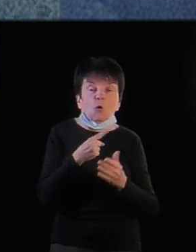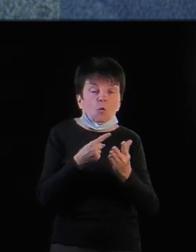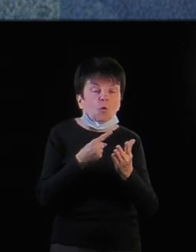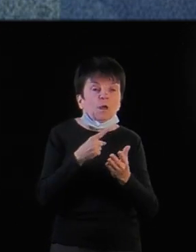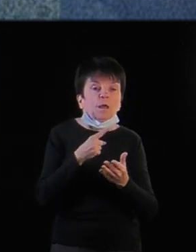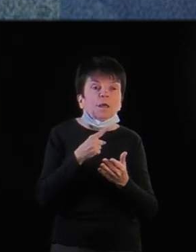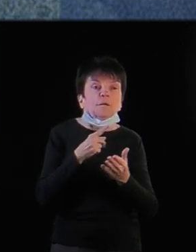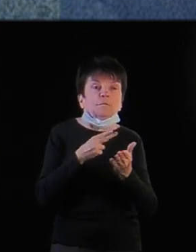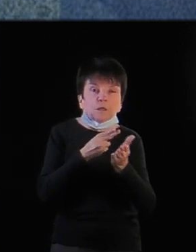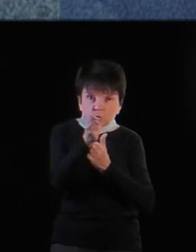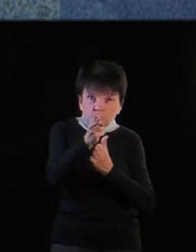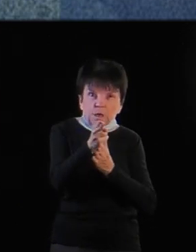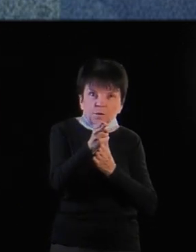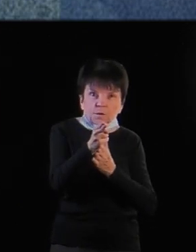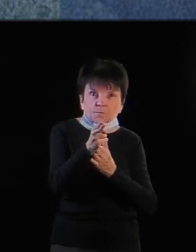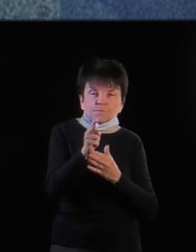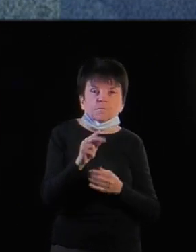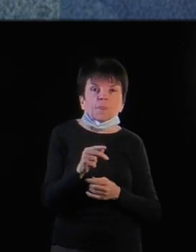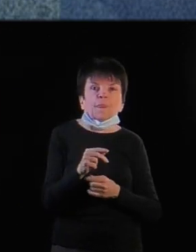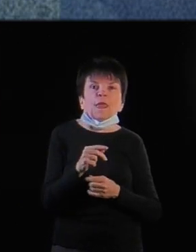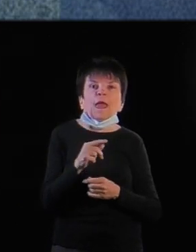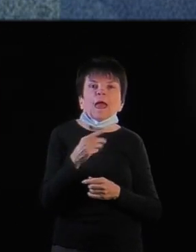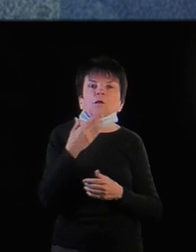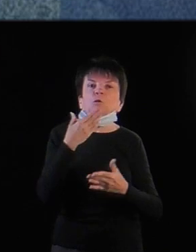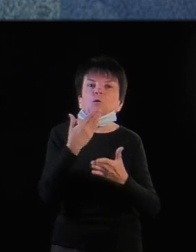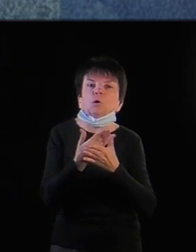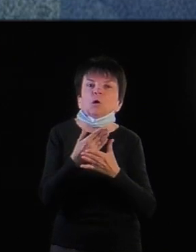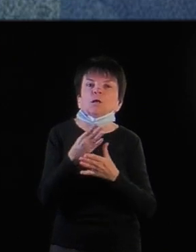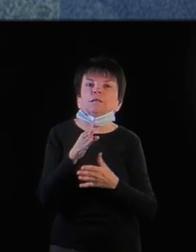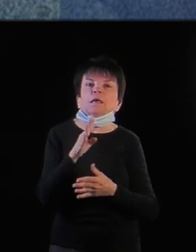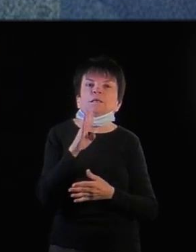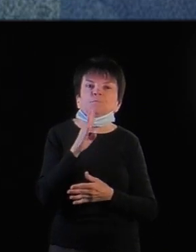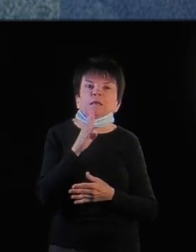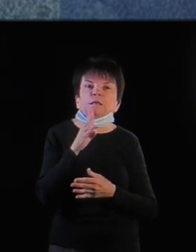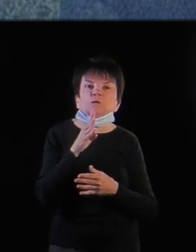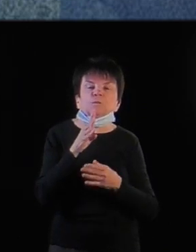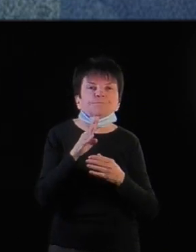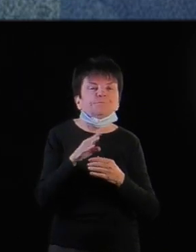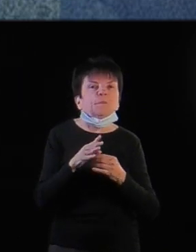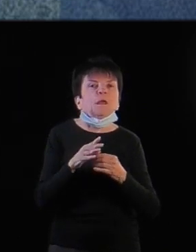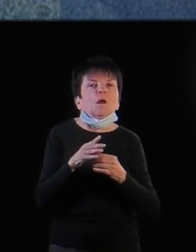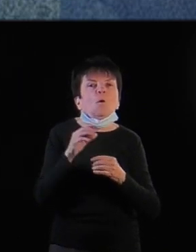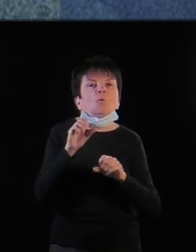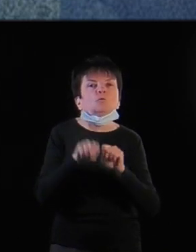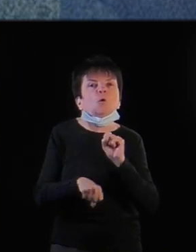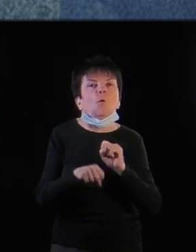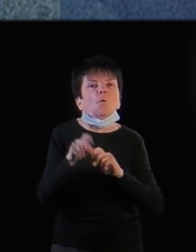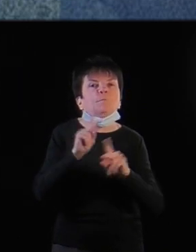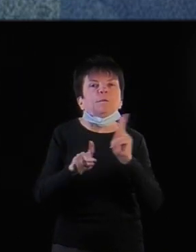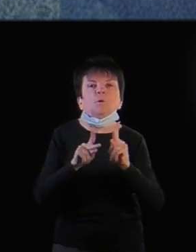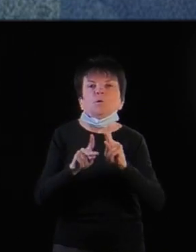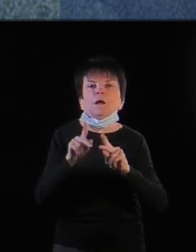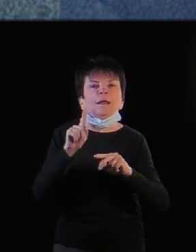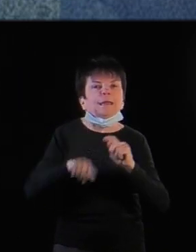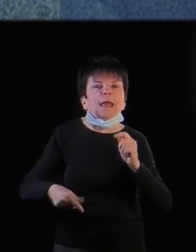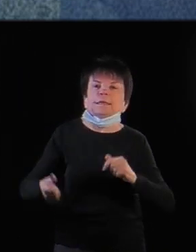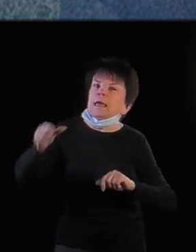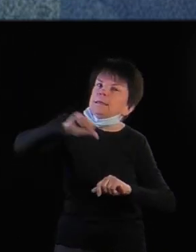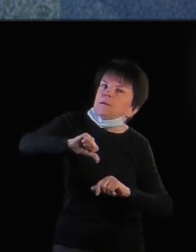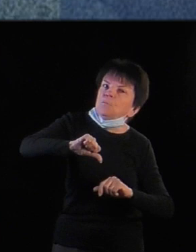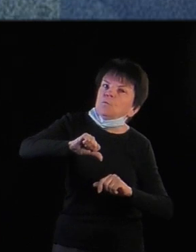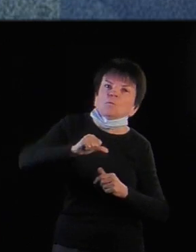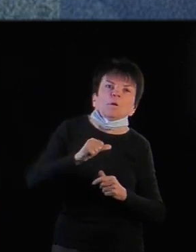of speech that cannot be condemned, so that those who oppose you may be ashamed because they